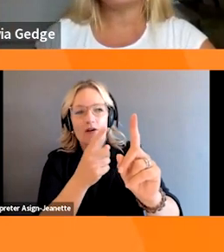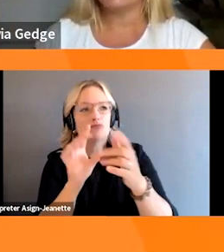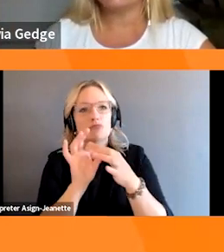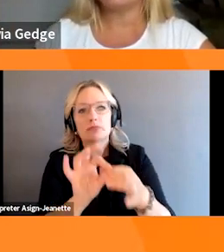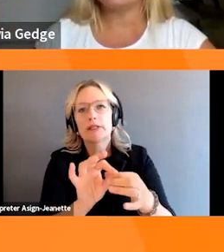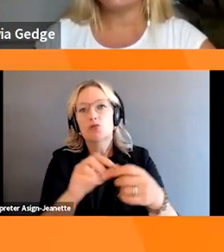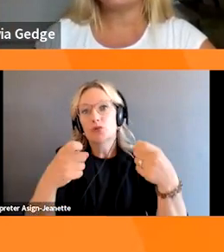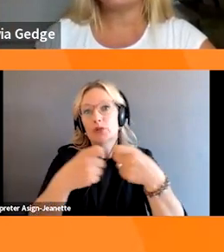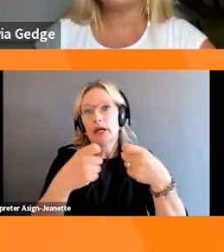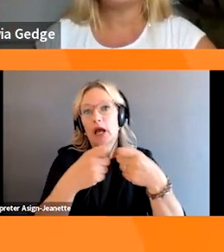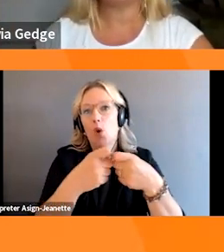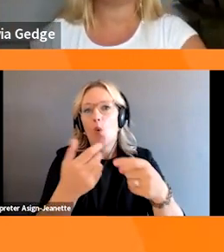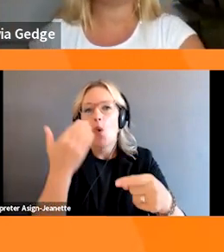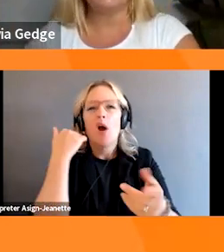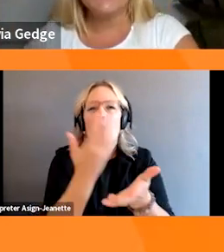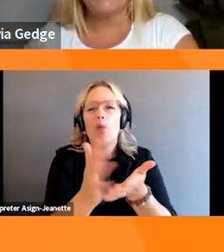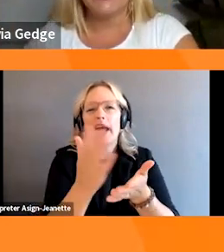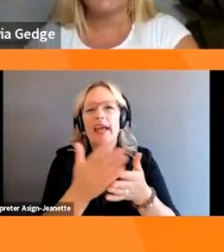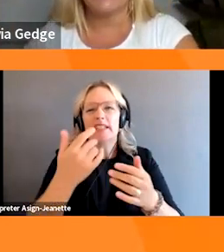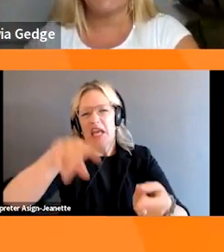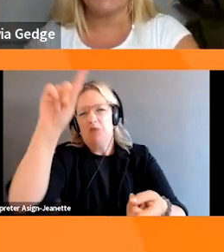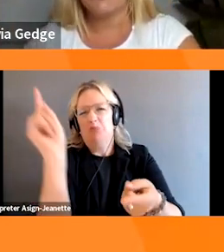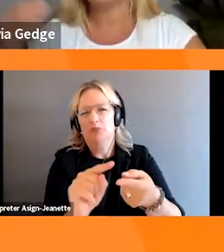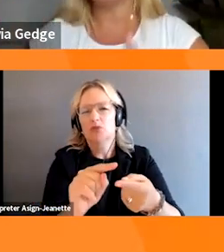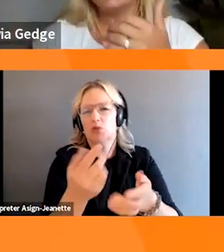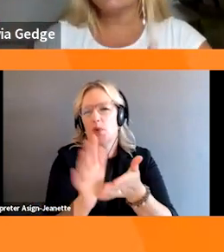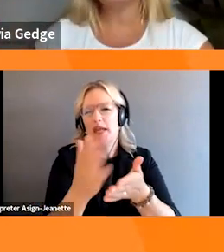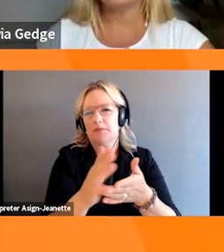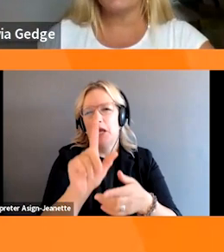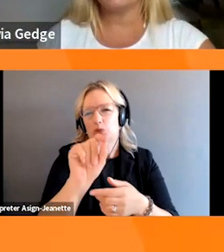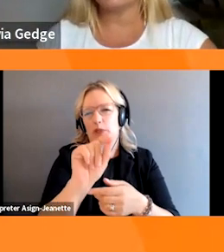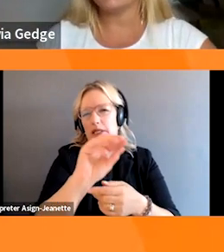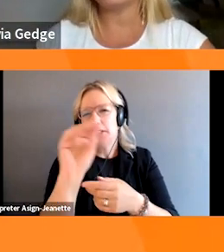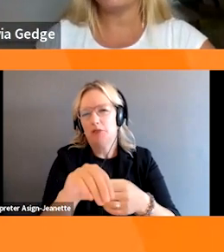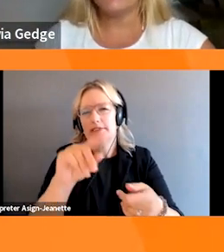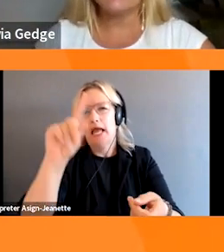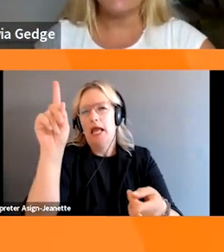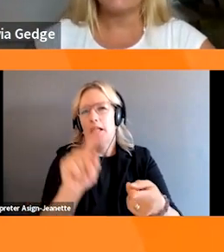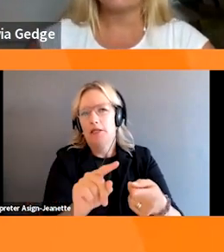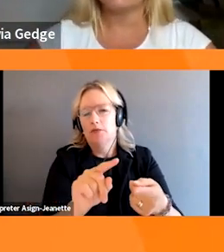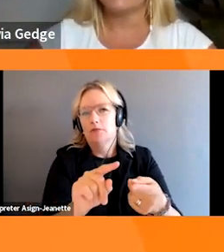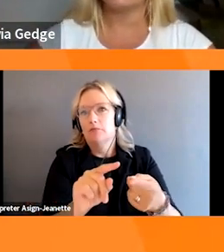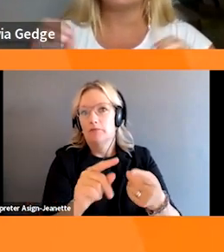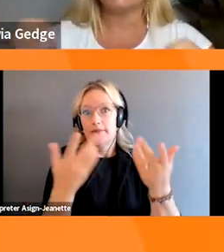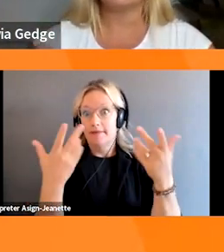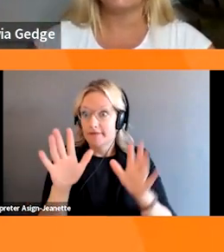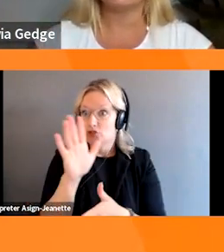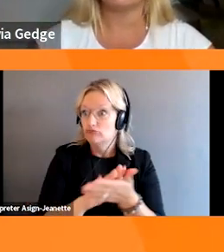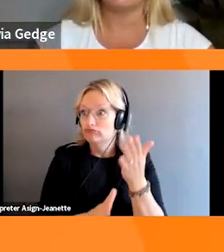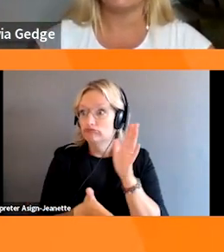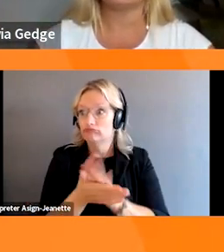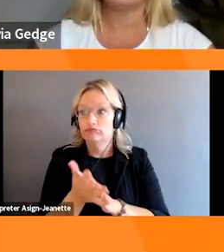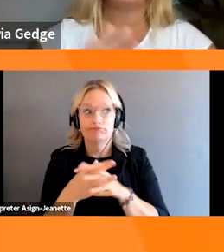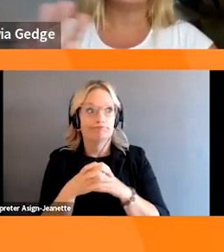consumption by 20%. Can you reduce it by 20 more? And then keep going and focusing on the things that are really sort of